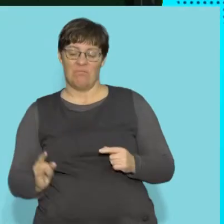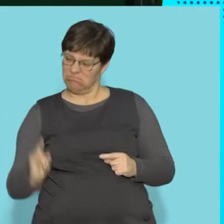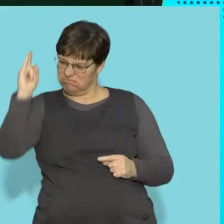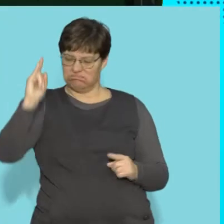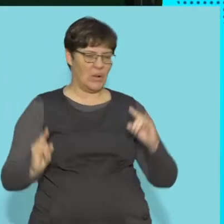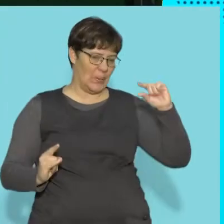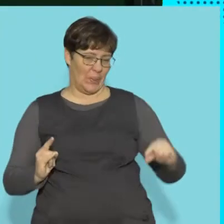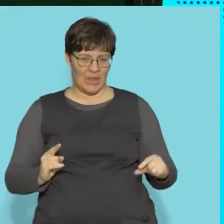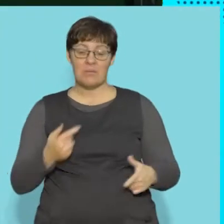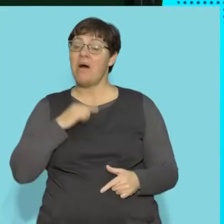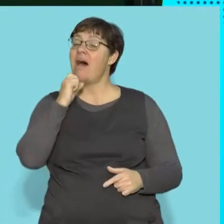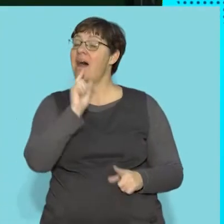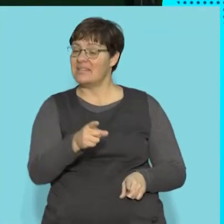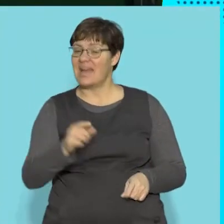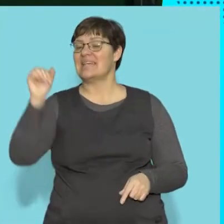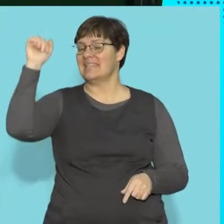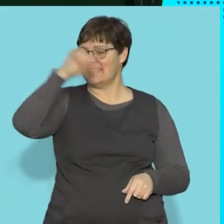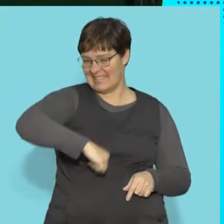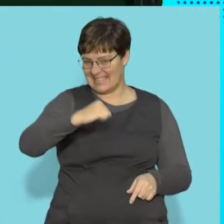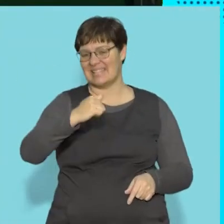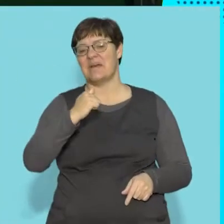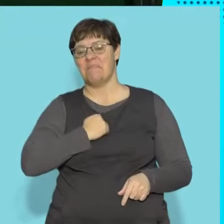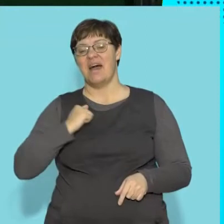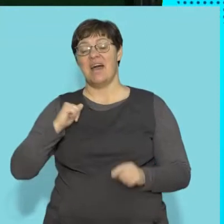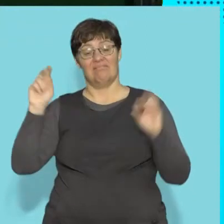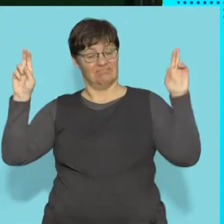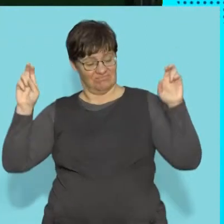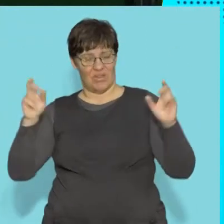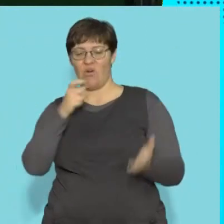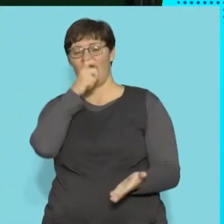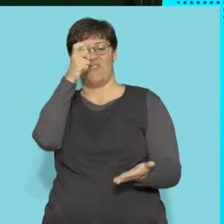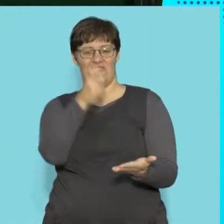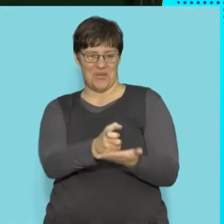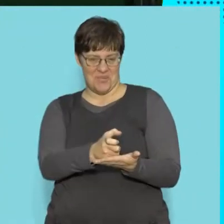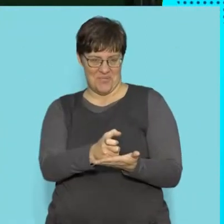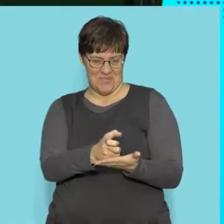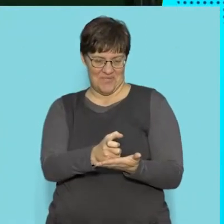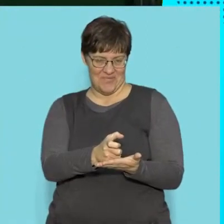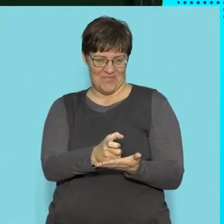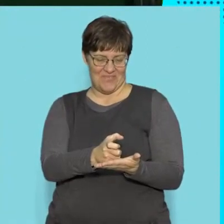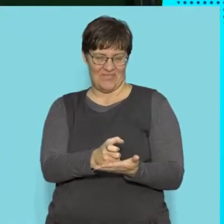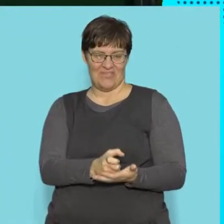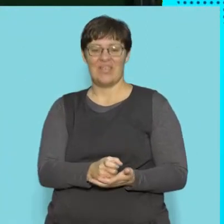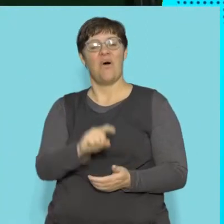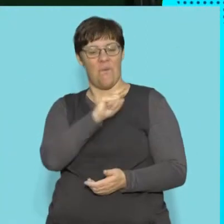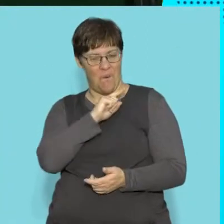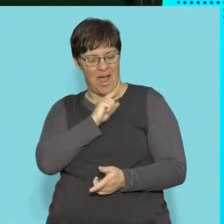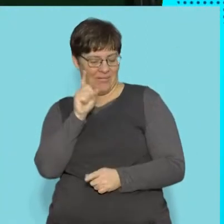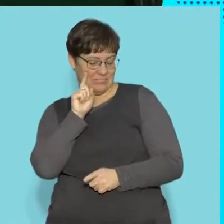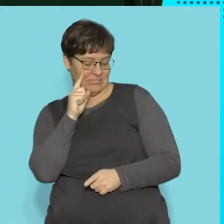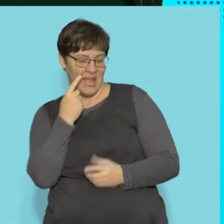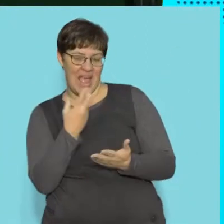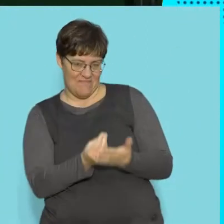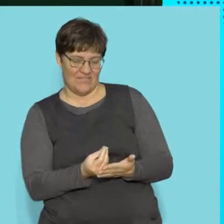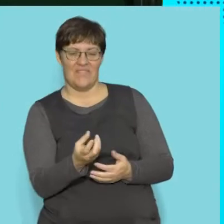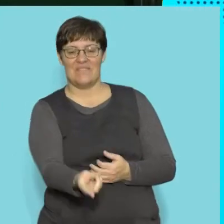be yes, my hypothesis is confirmed as a result of the